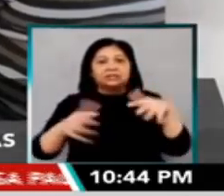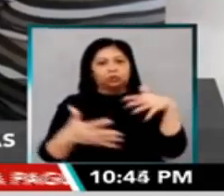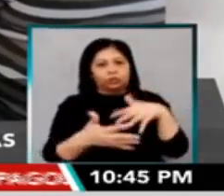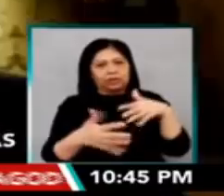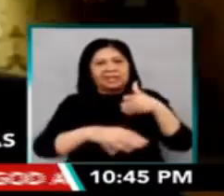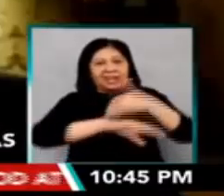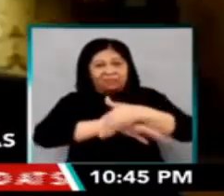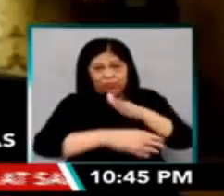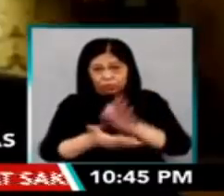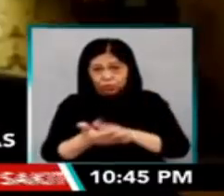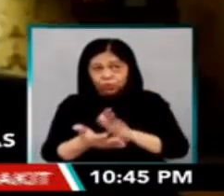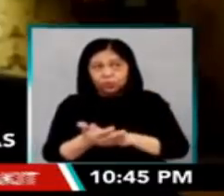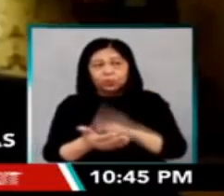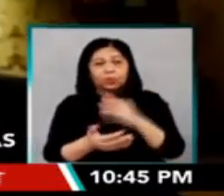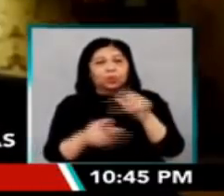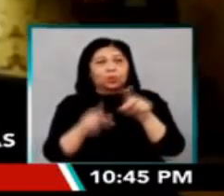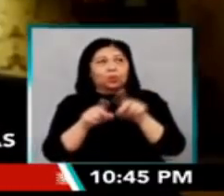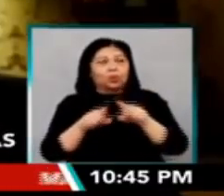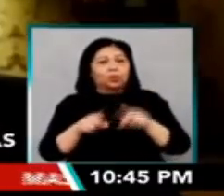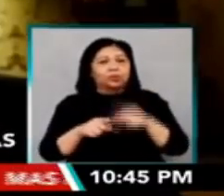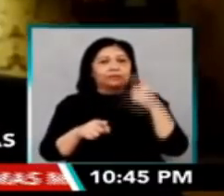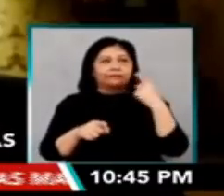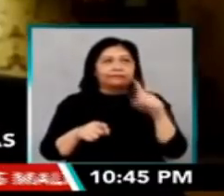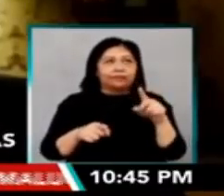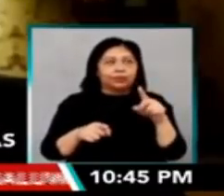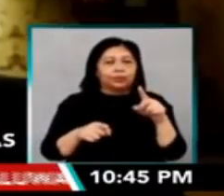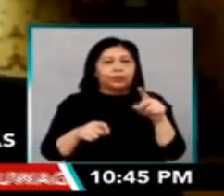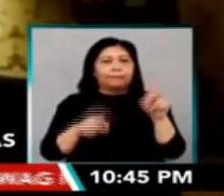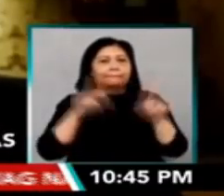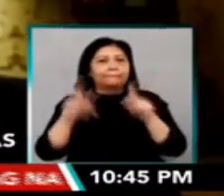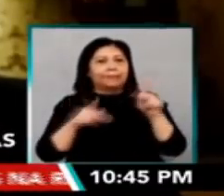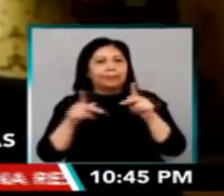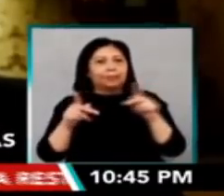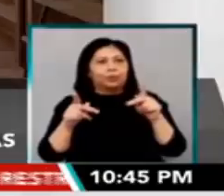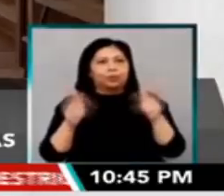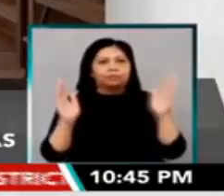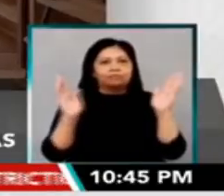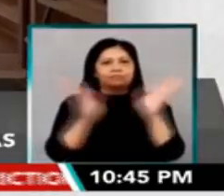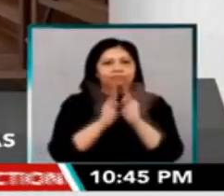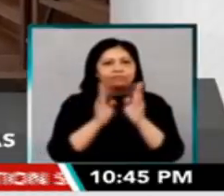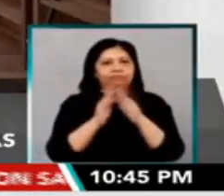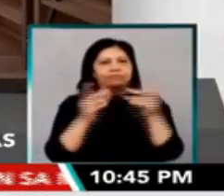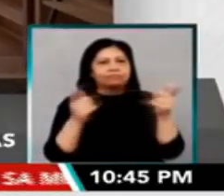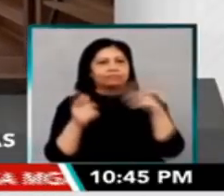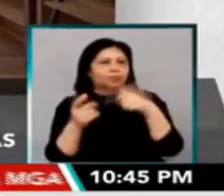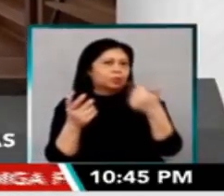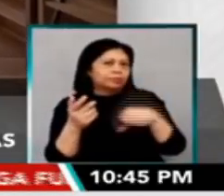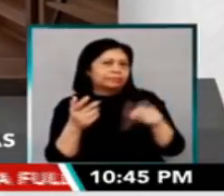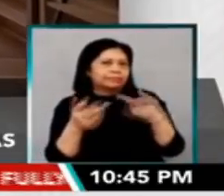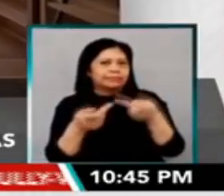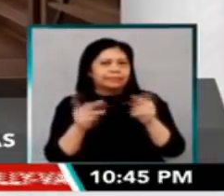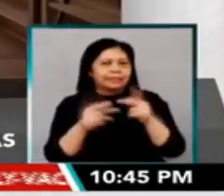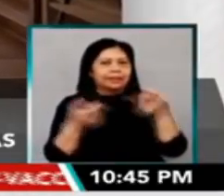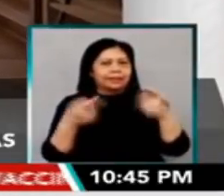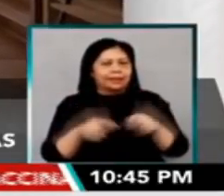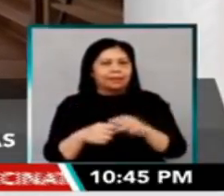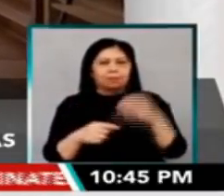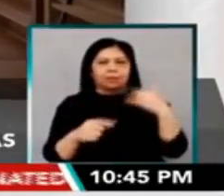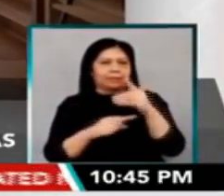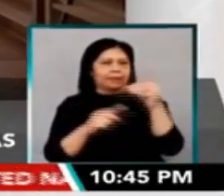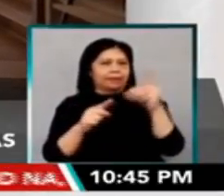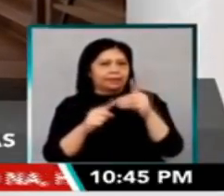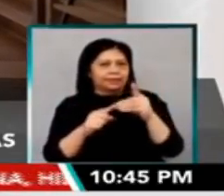also for people to mediate some conflicts they might have. Wala pa man nakatakdang petsa,